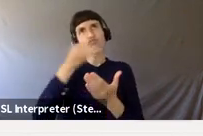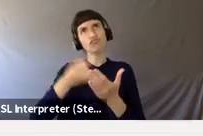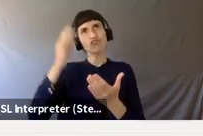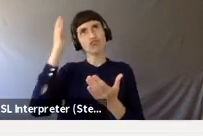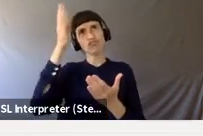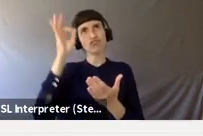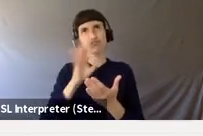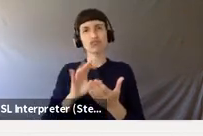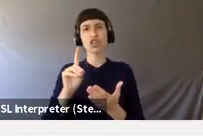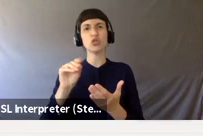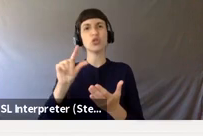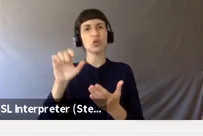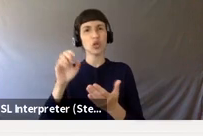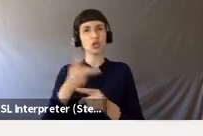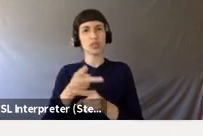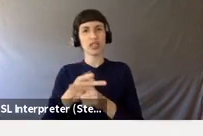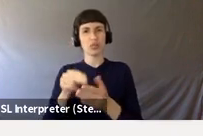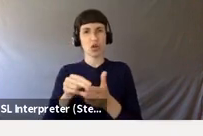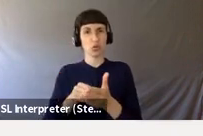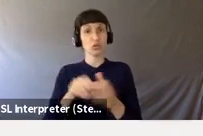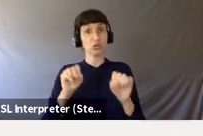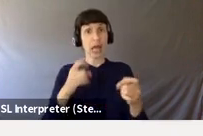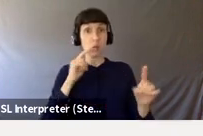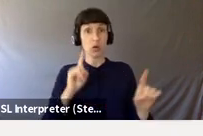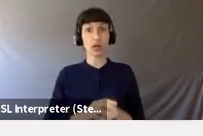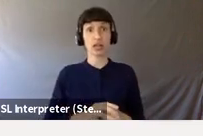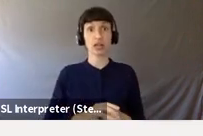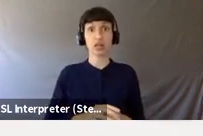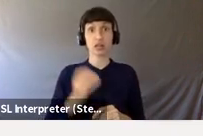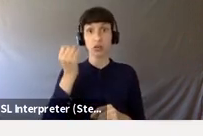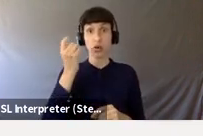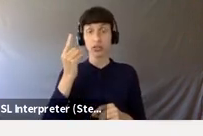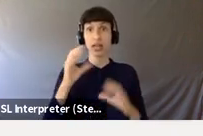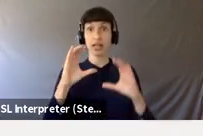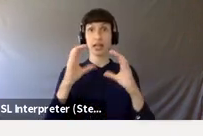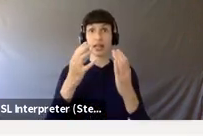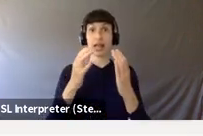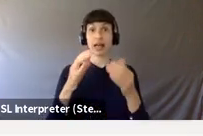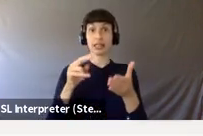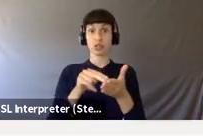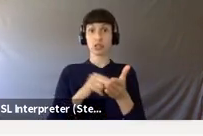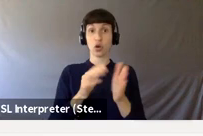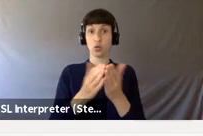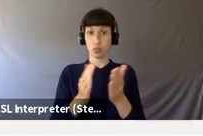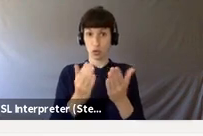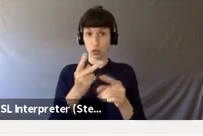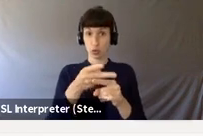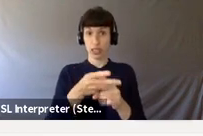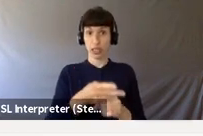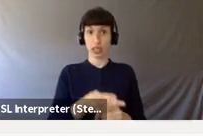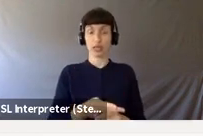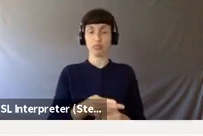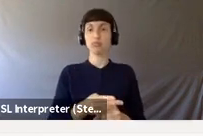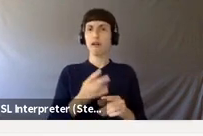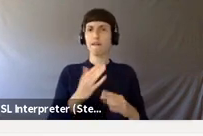can have that. So this is really cool. I'm seeing that there's a class notebook to keep everything. It's different than the files, but it's also a place where I